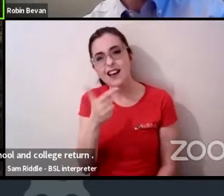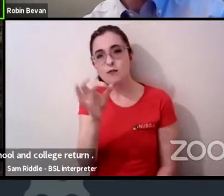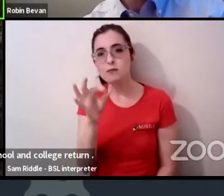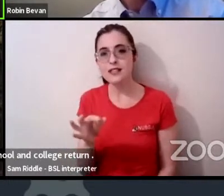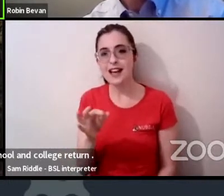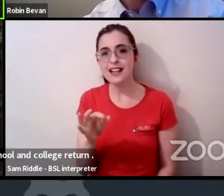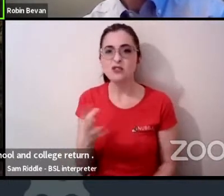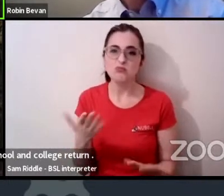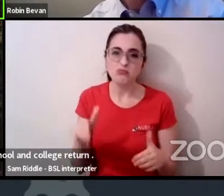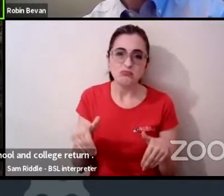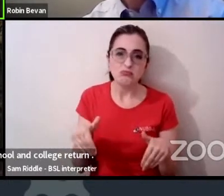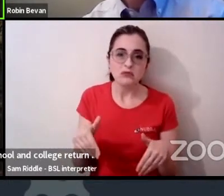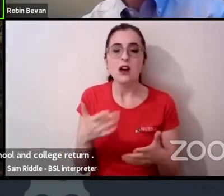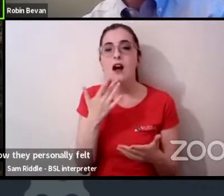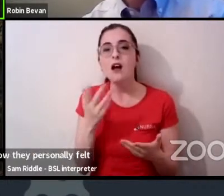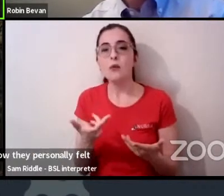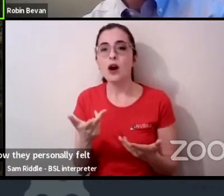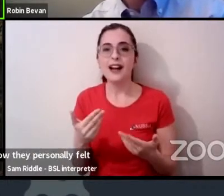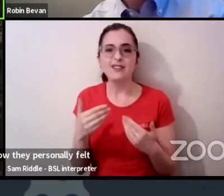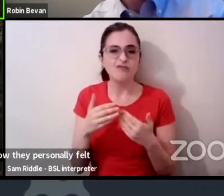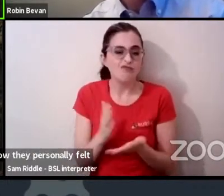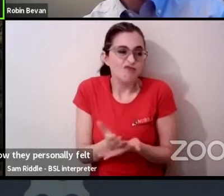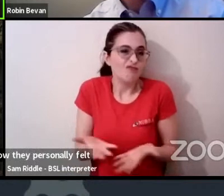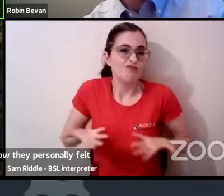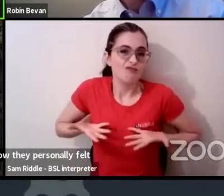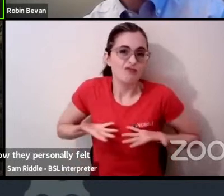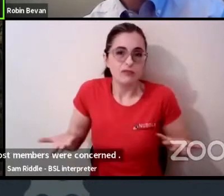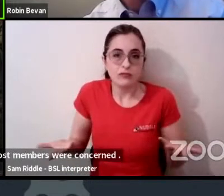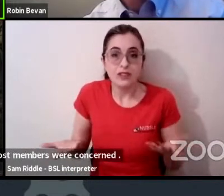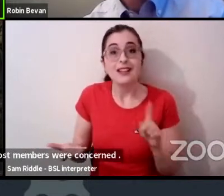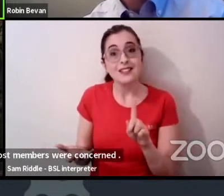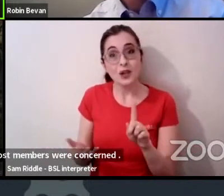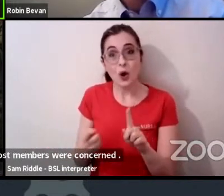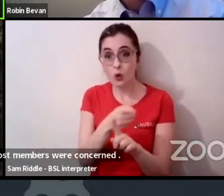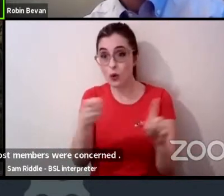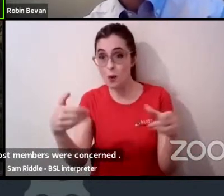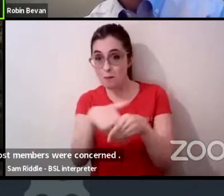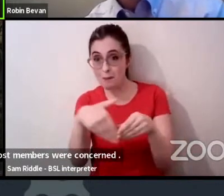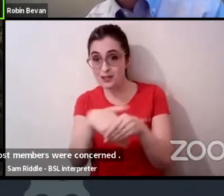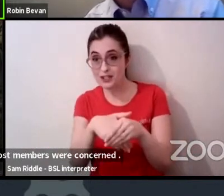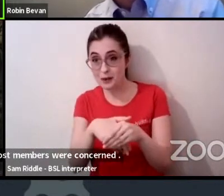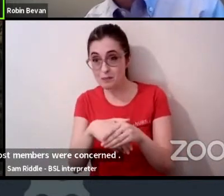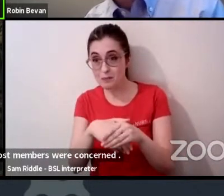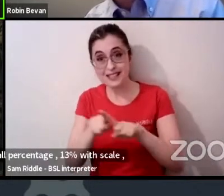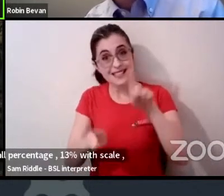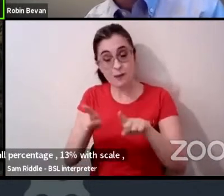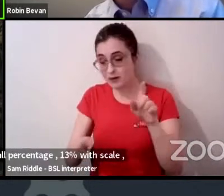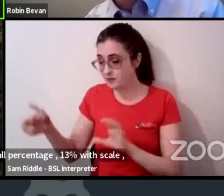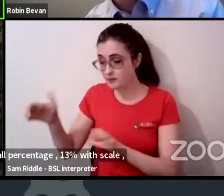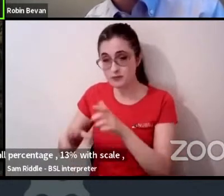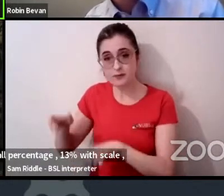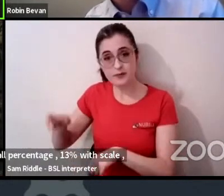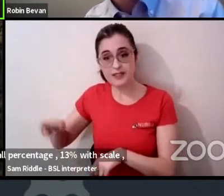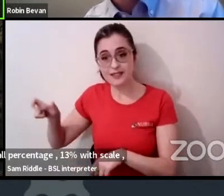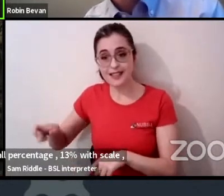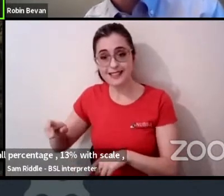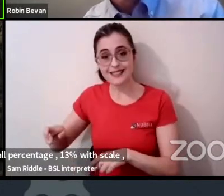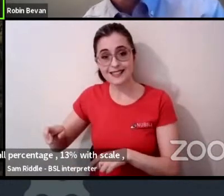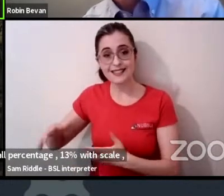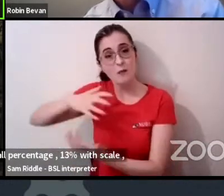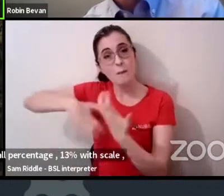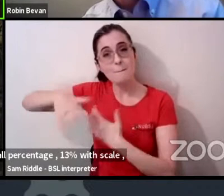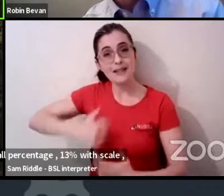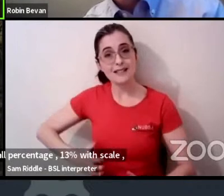were indifferent. So you, like the scientists, have mixed feelings and mixed views, and that's entirely to